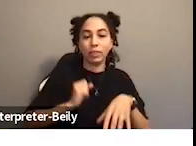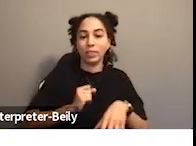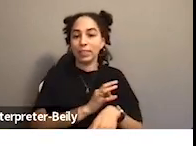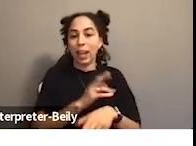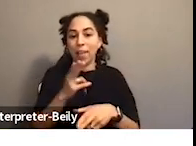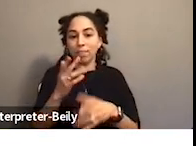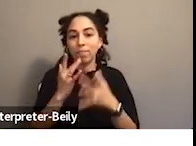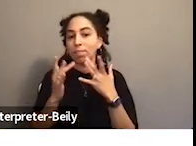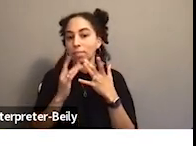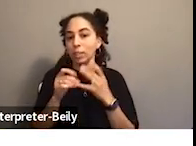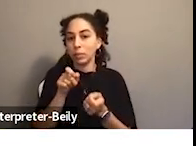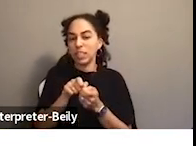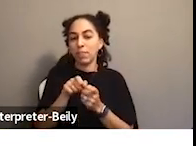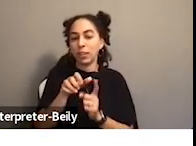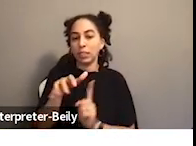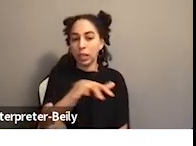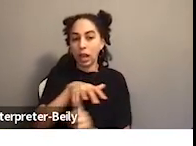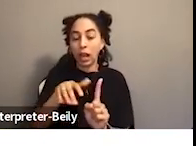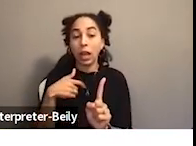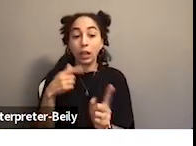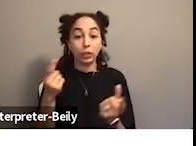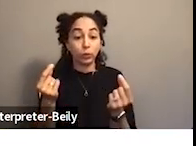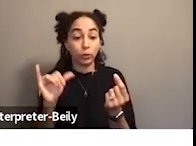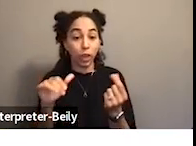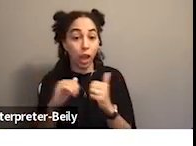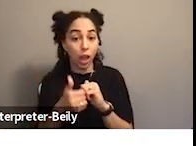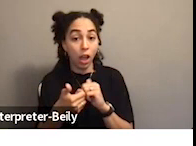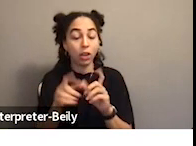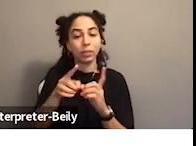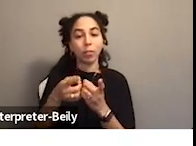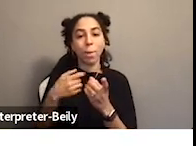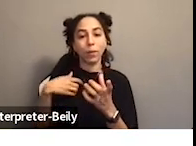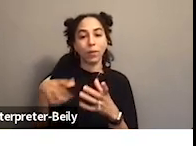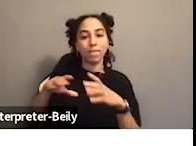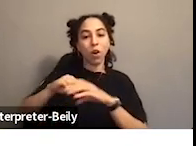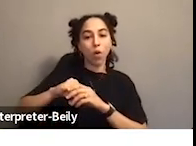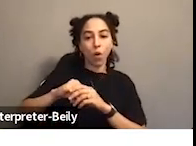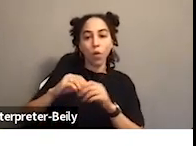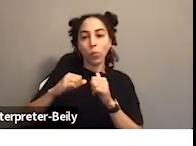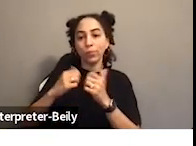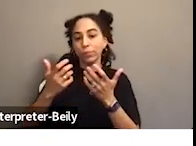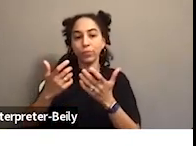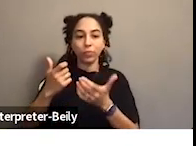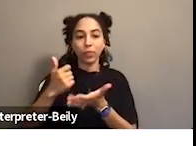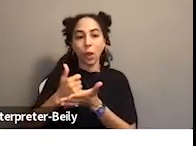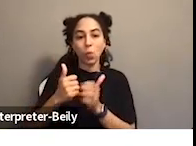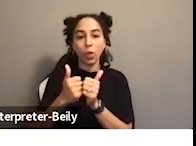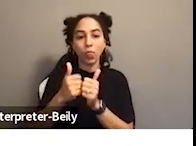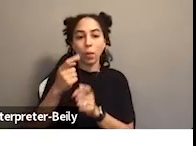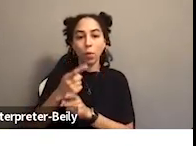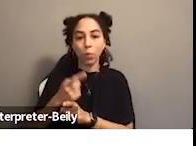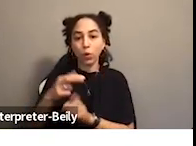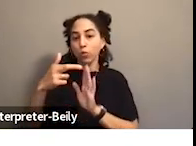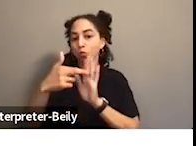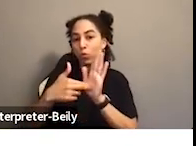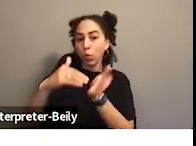particular setting. And in order to do that, the department has gotten involved to help with appropriate rule waivers that